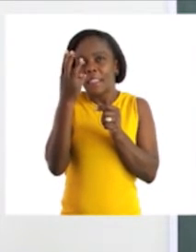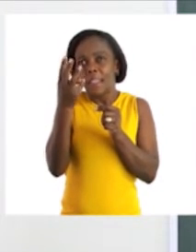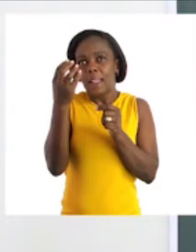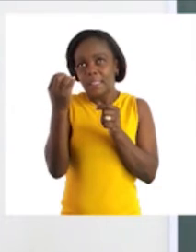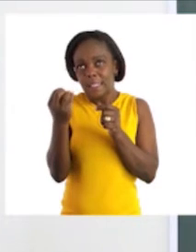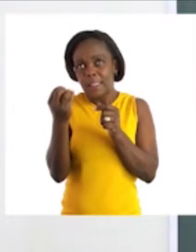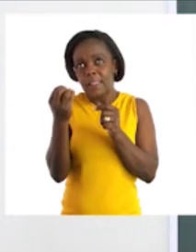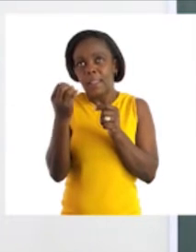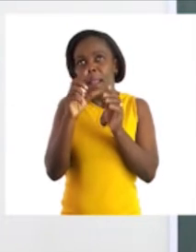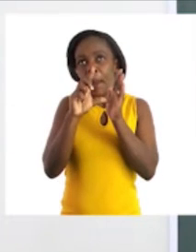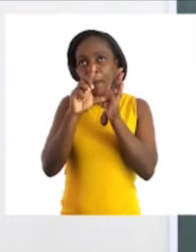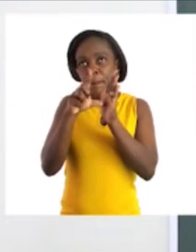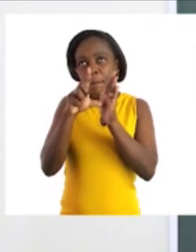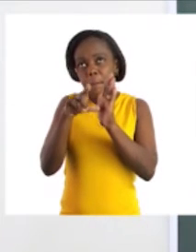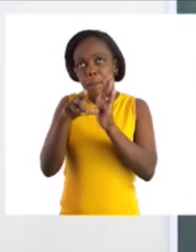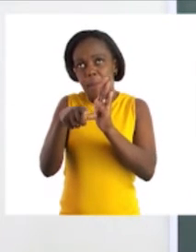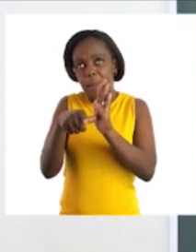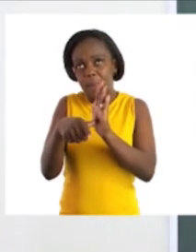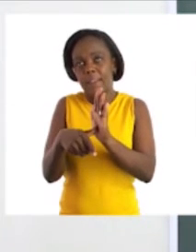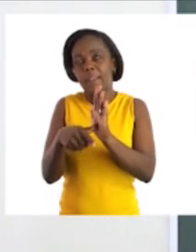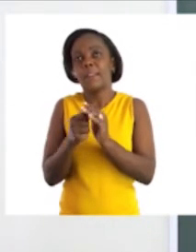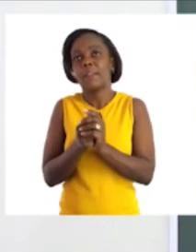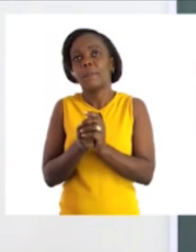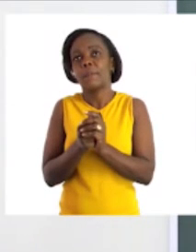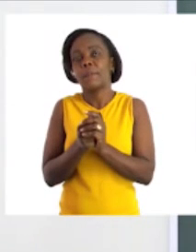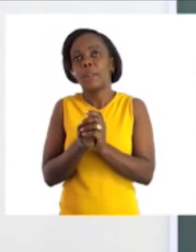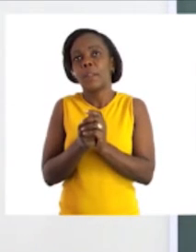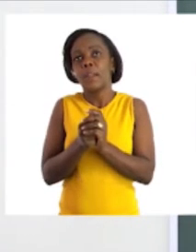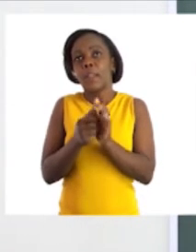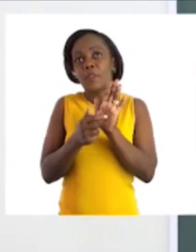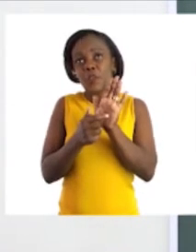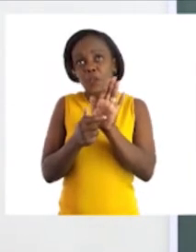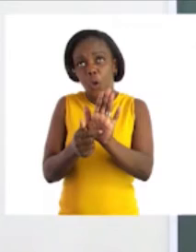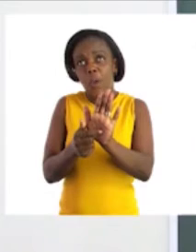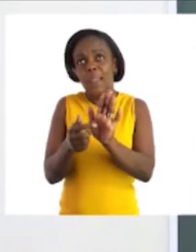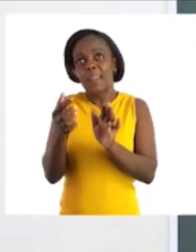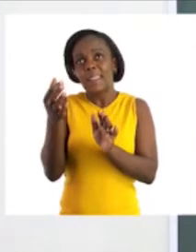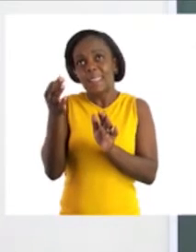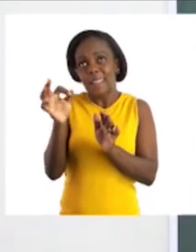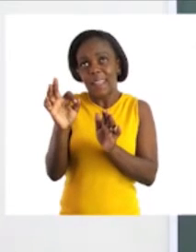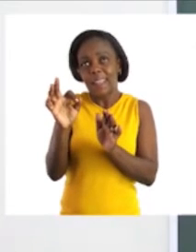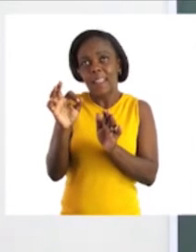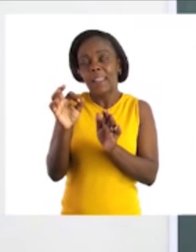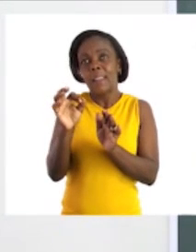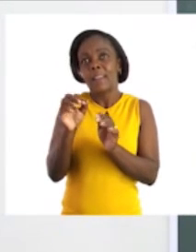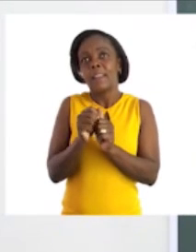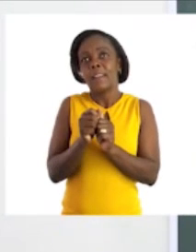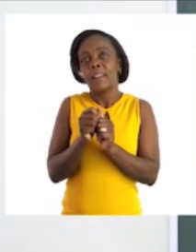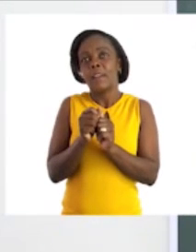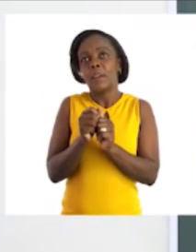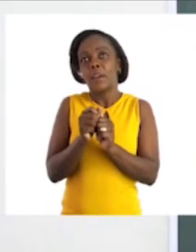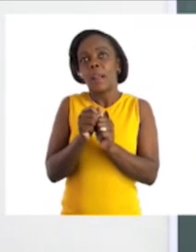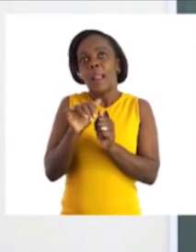quarter to because we are only left with 15 minutes to go to the o'clock.